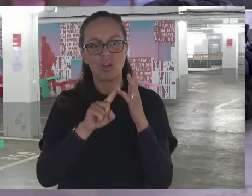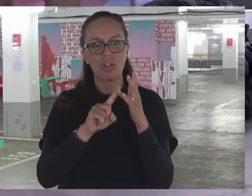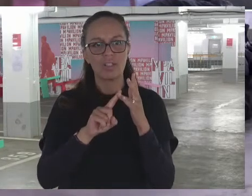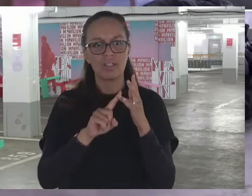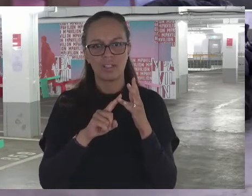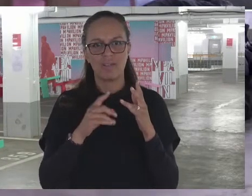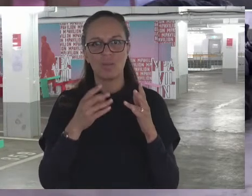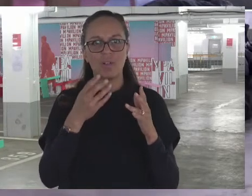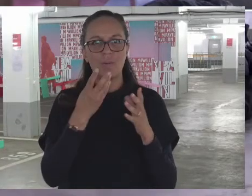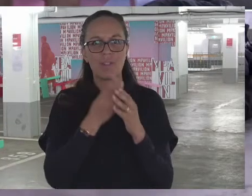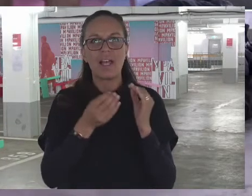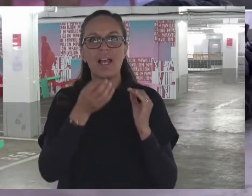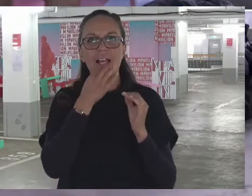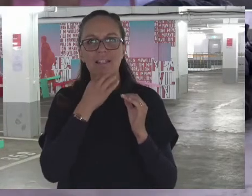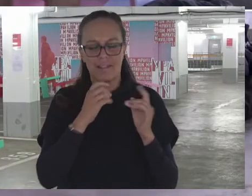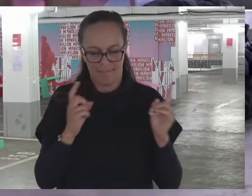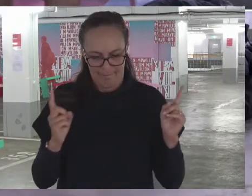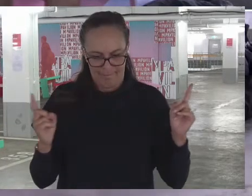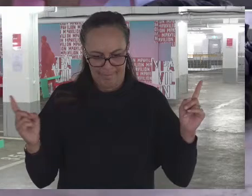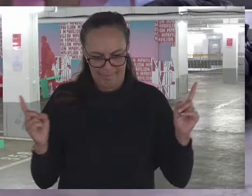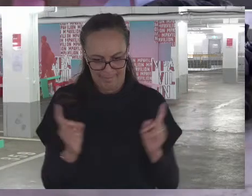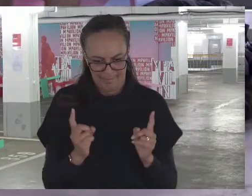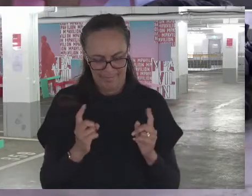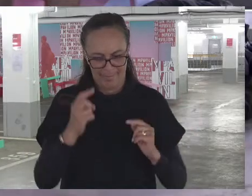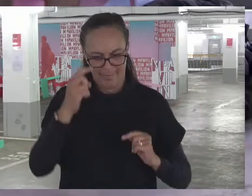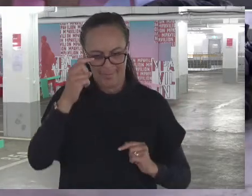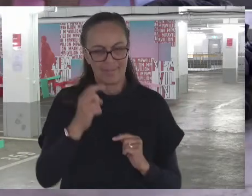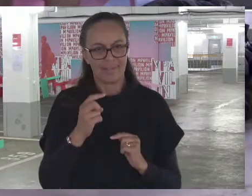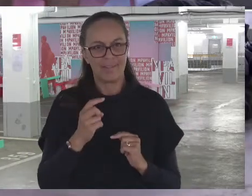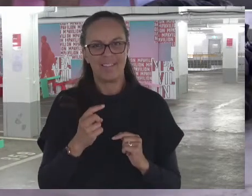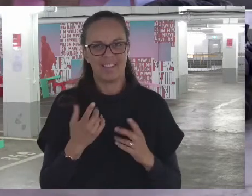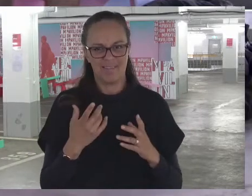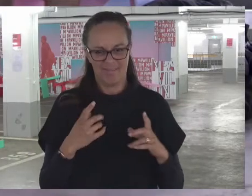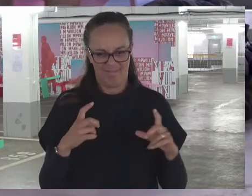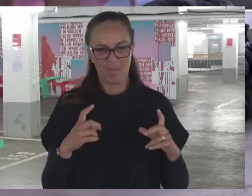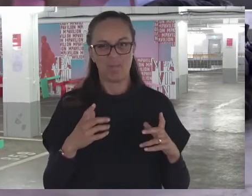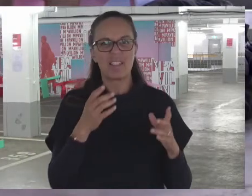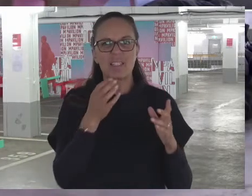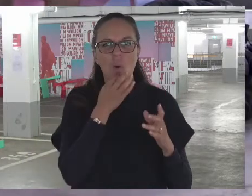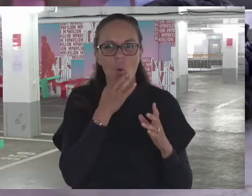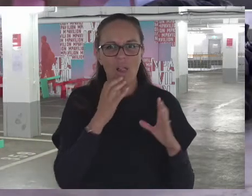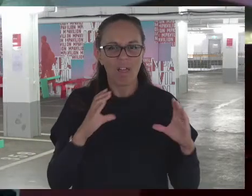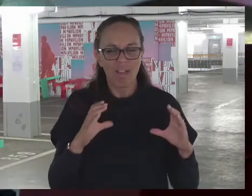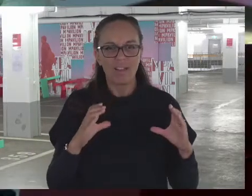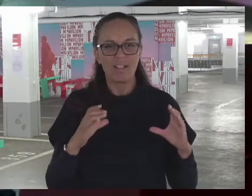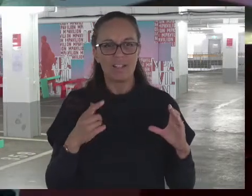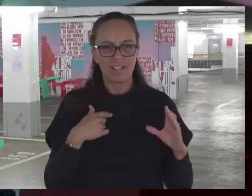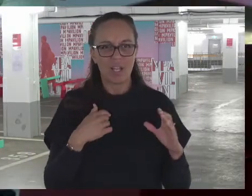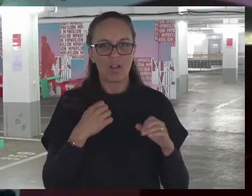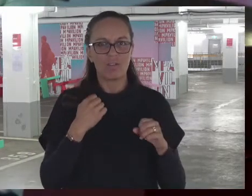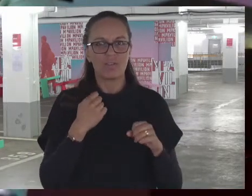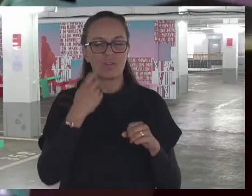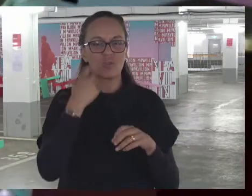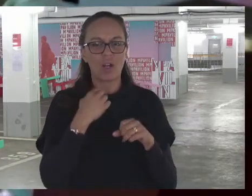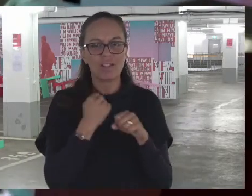to 37.5 ratio, because that's all I had to hand. And so I was building this little